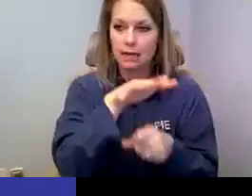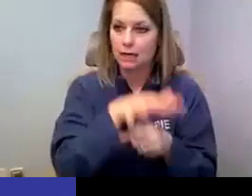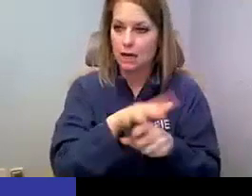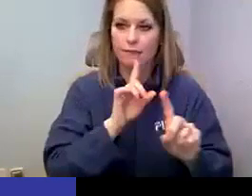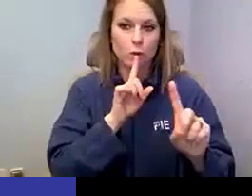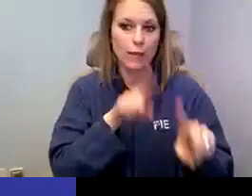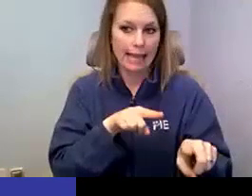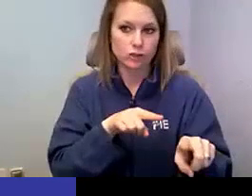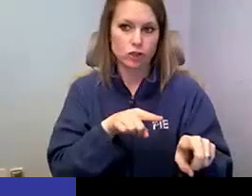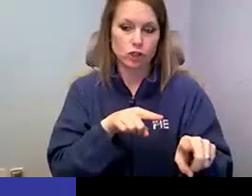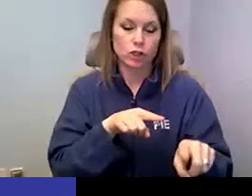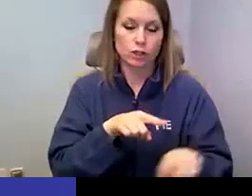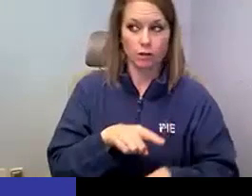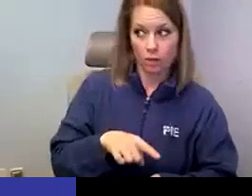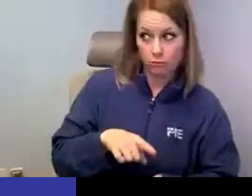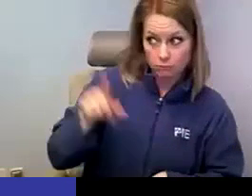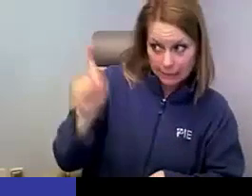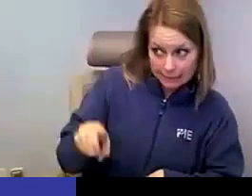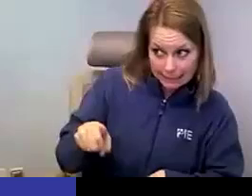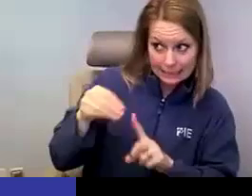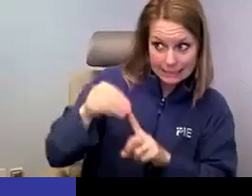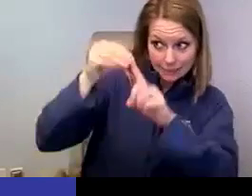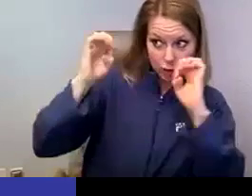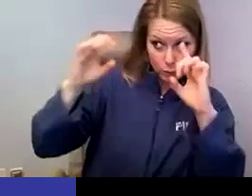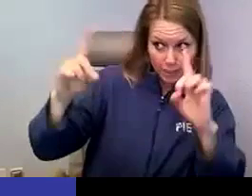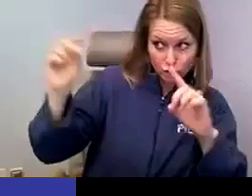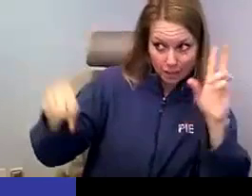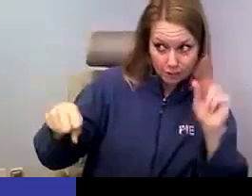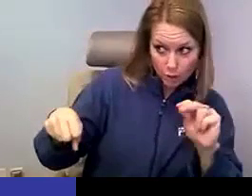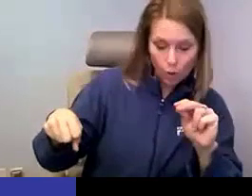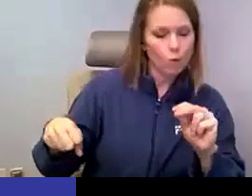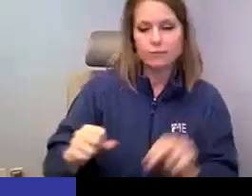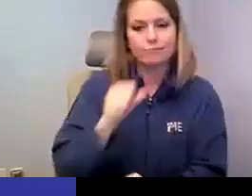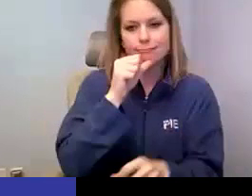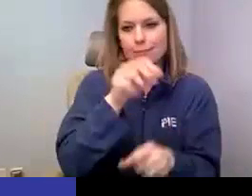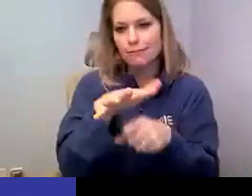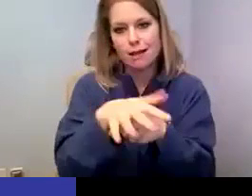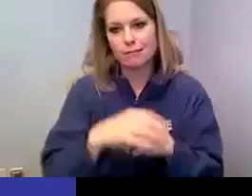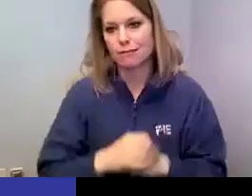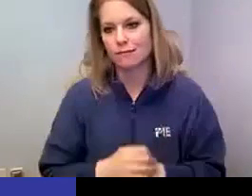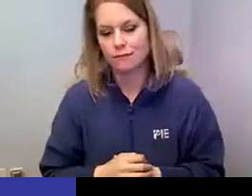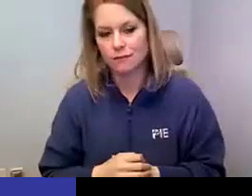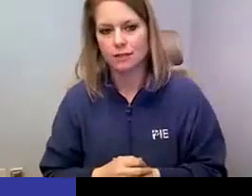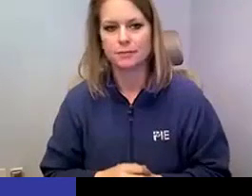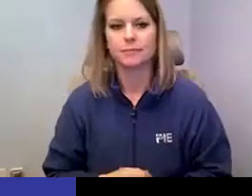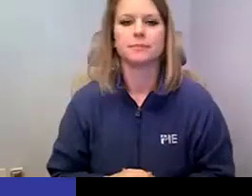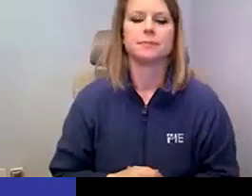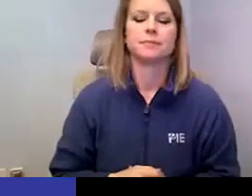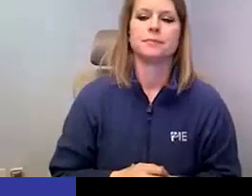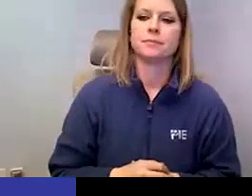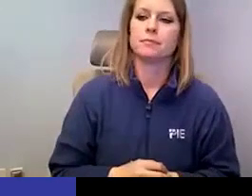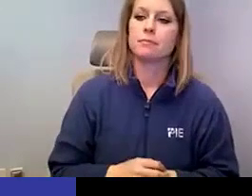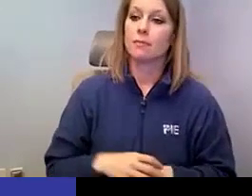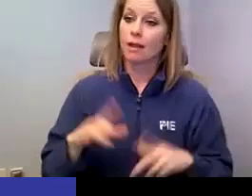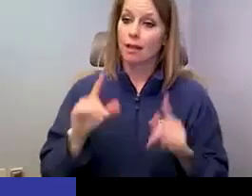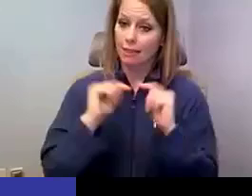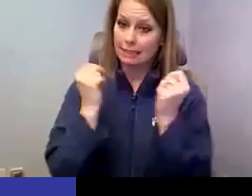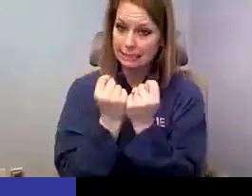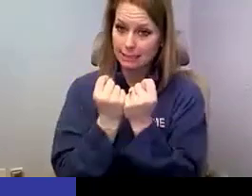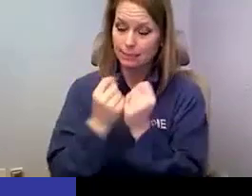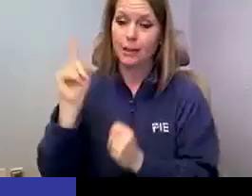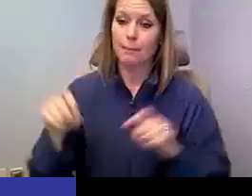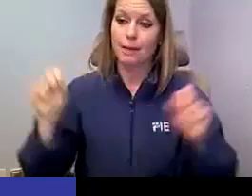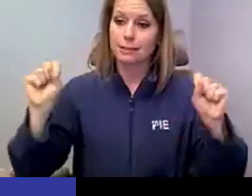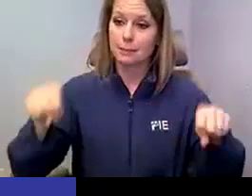the need for special education question. To answer this question, the team must be able to identify